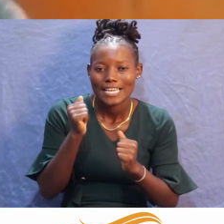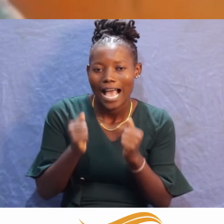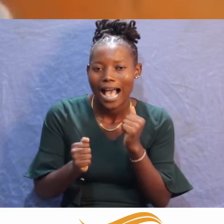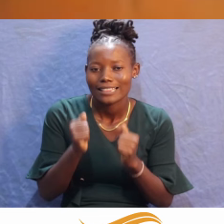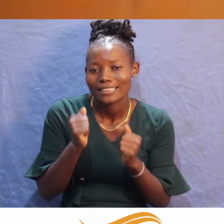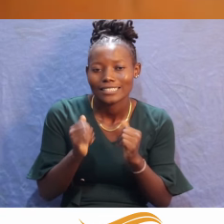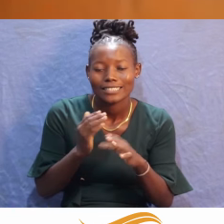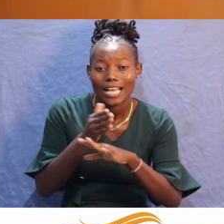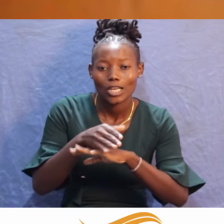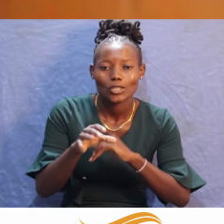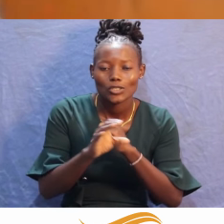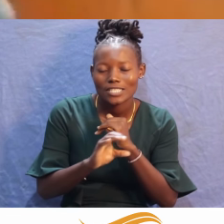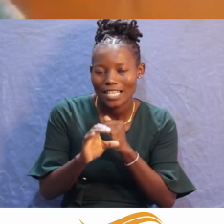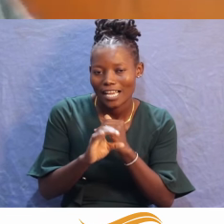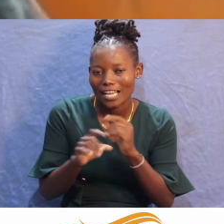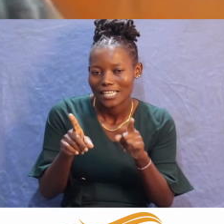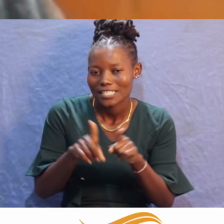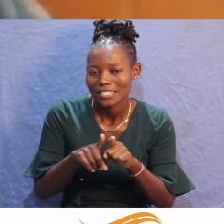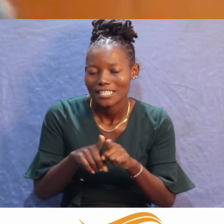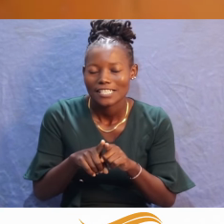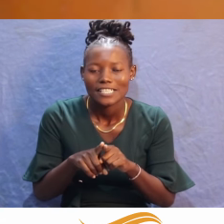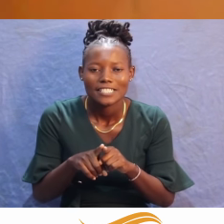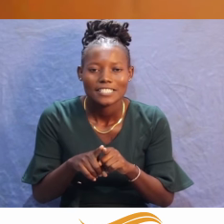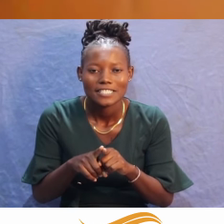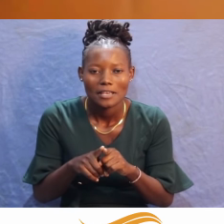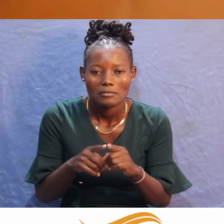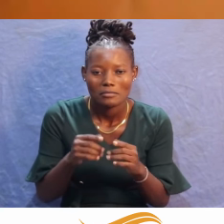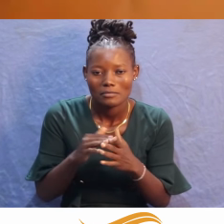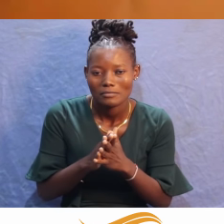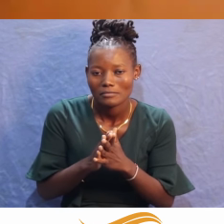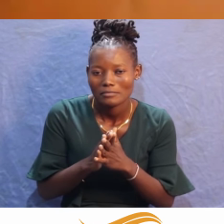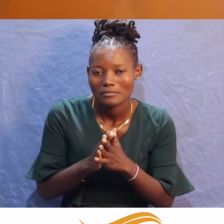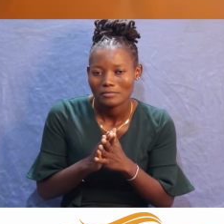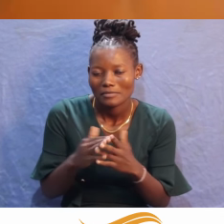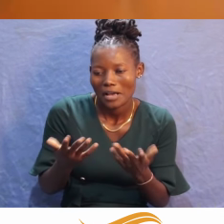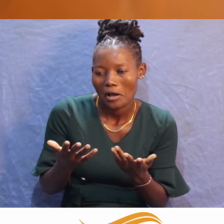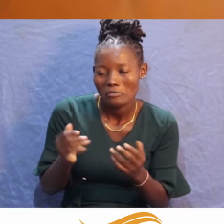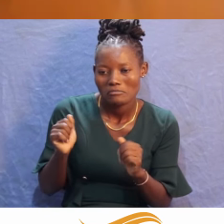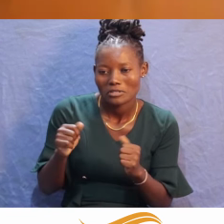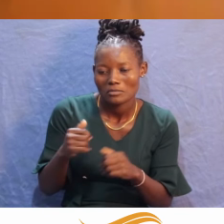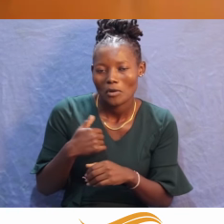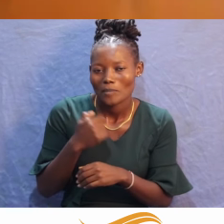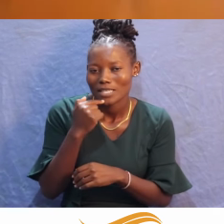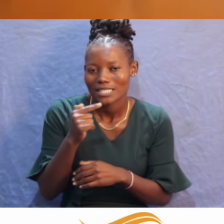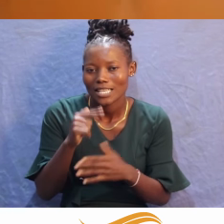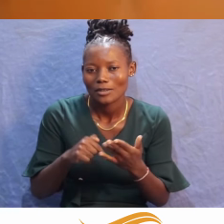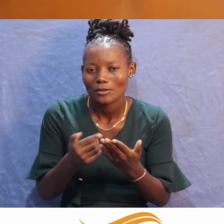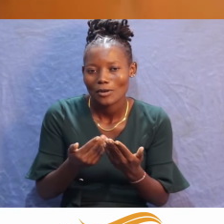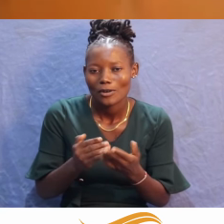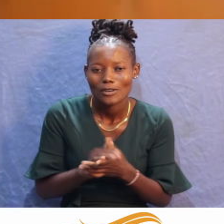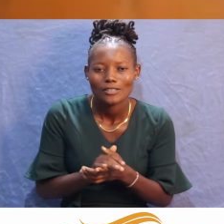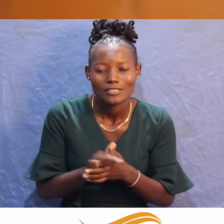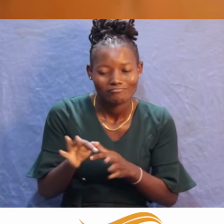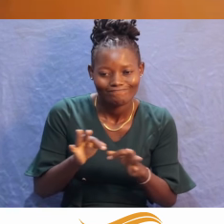across the continent. It's the first experience for me, and I appreciate Kyle hooking us up. I'm going to share my screen